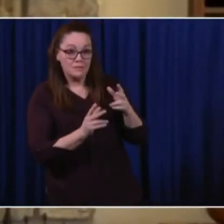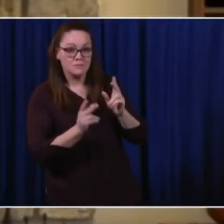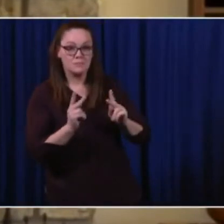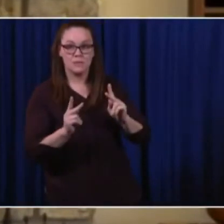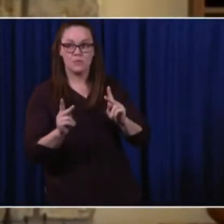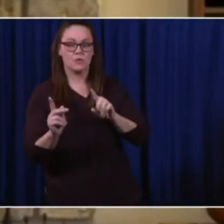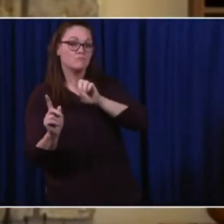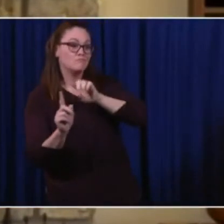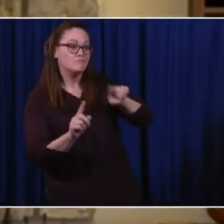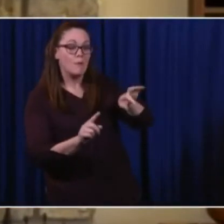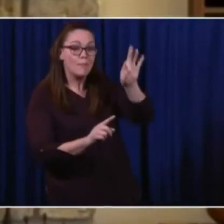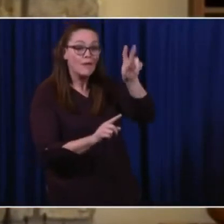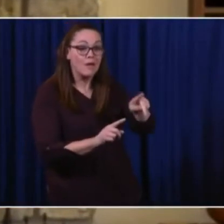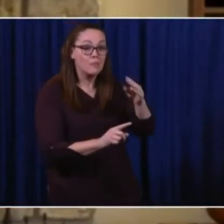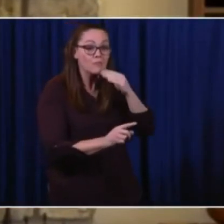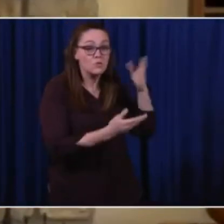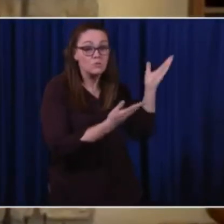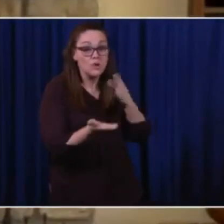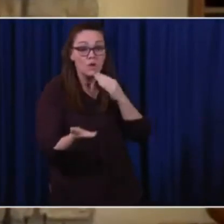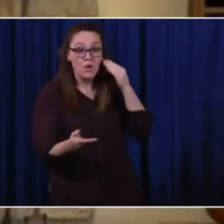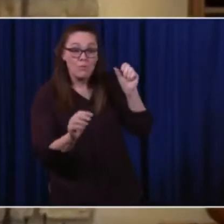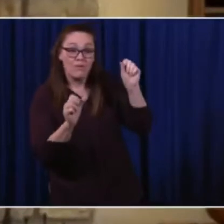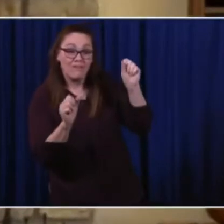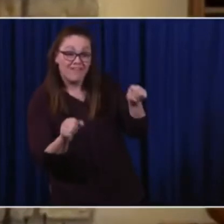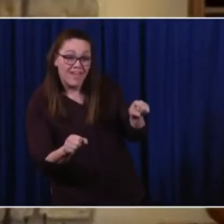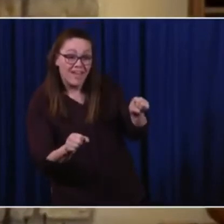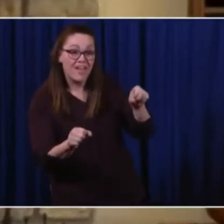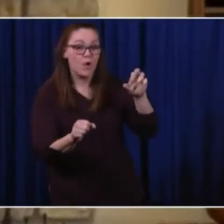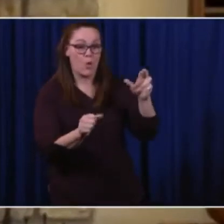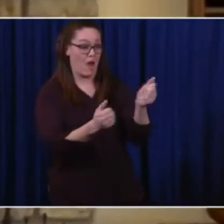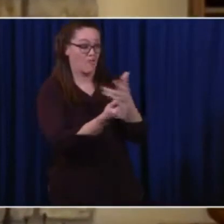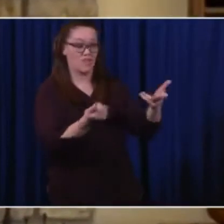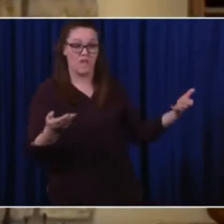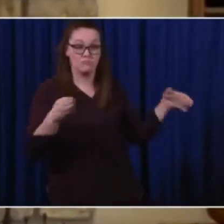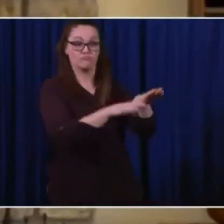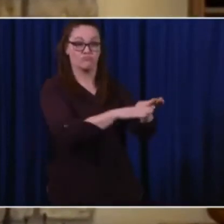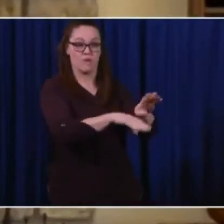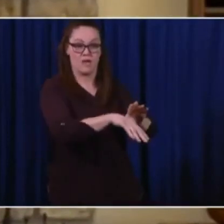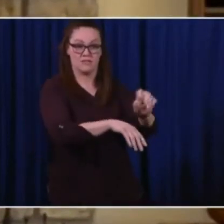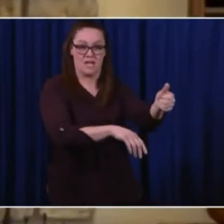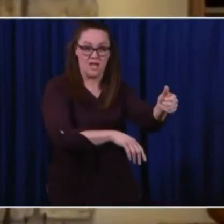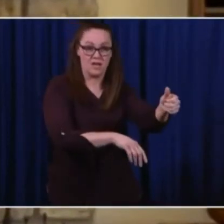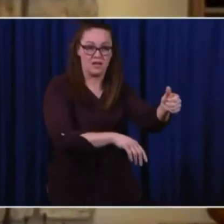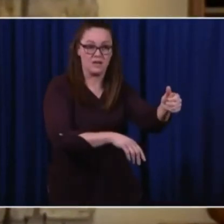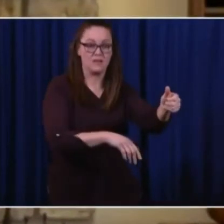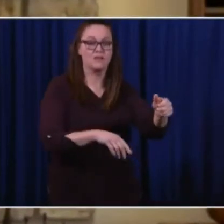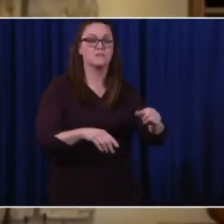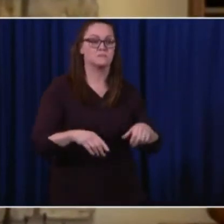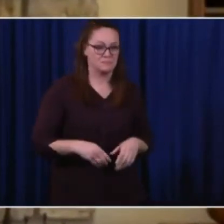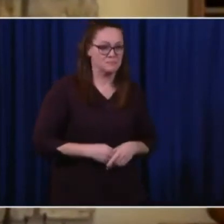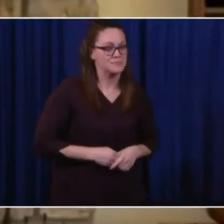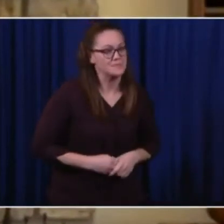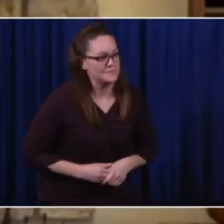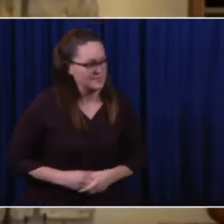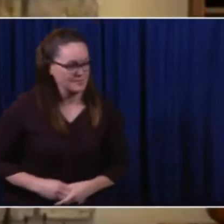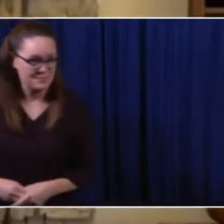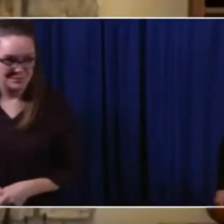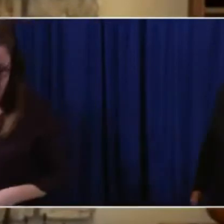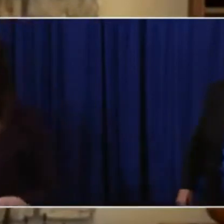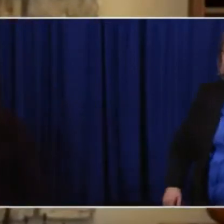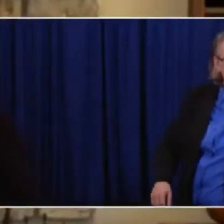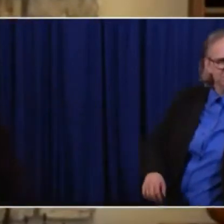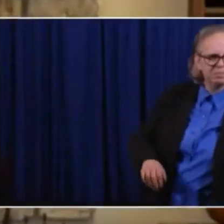everything shut down at 10? Well, Tom, I missed the first part. I think I got the question. I'll try to answer it. If I didn't answer it, you come back and tell me I didn't answer